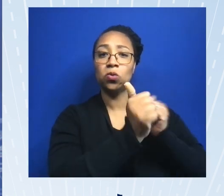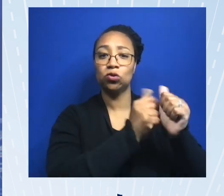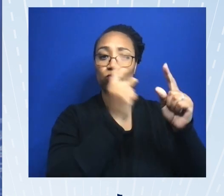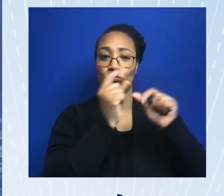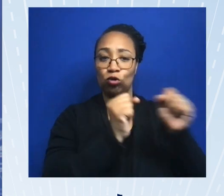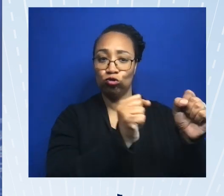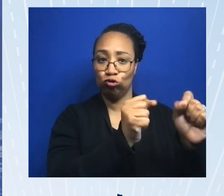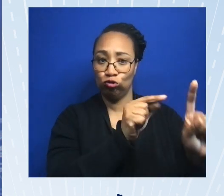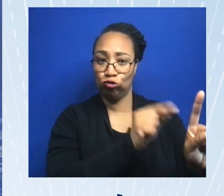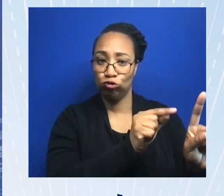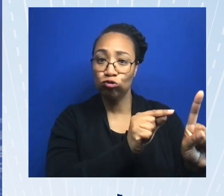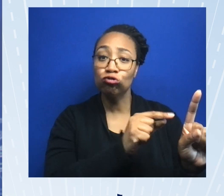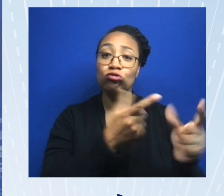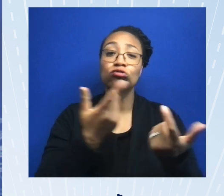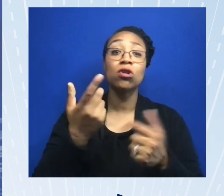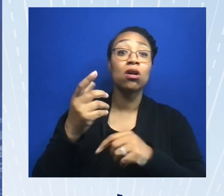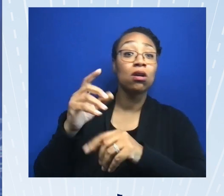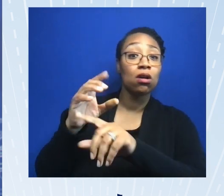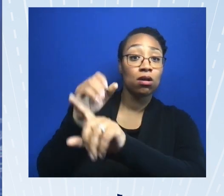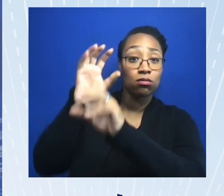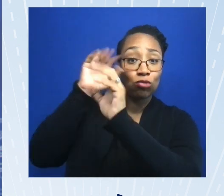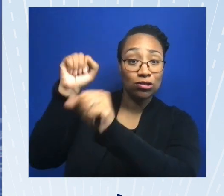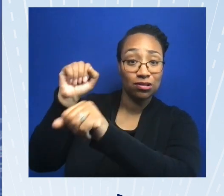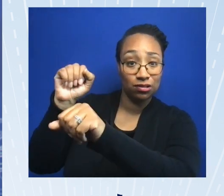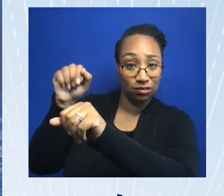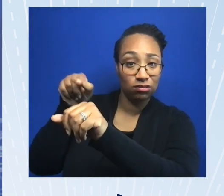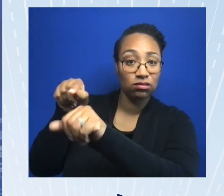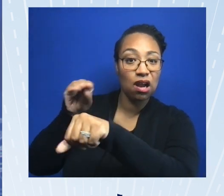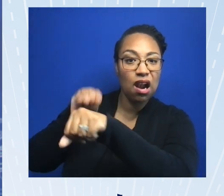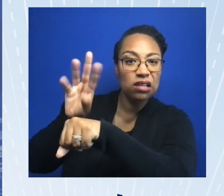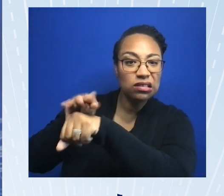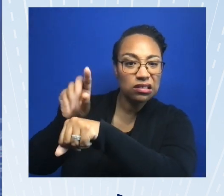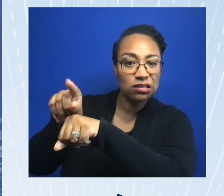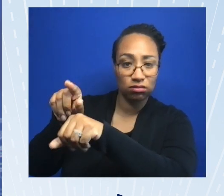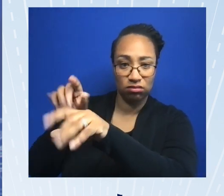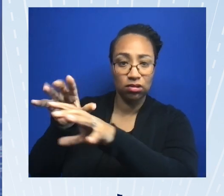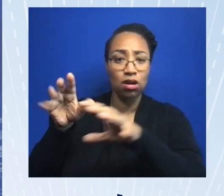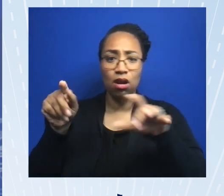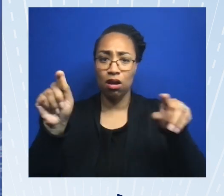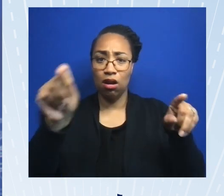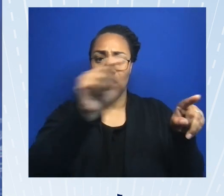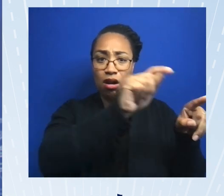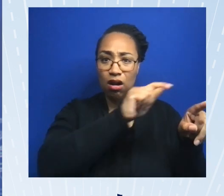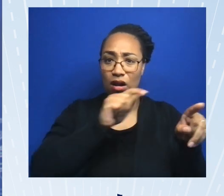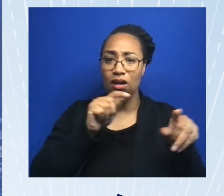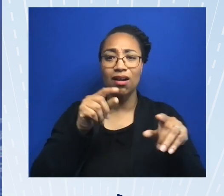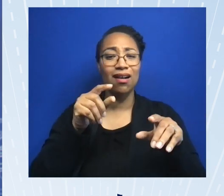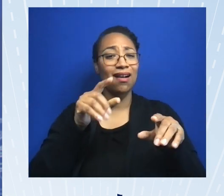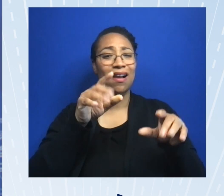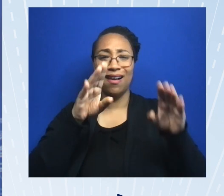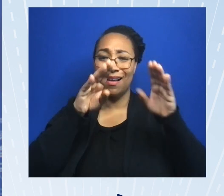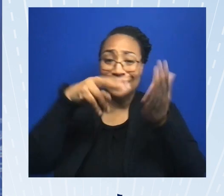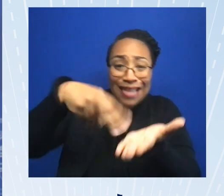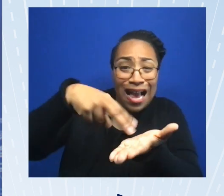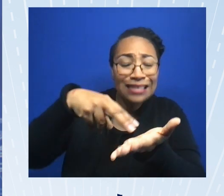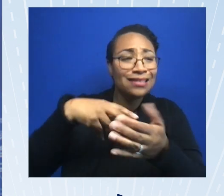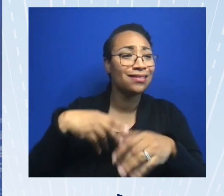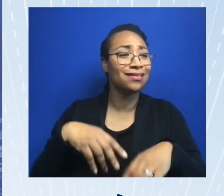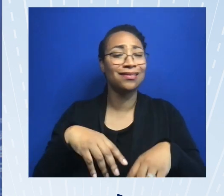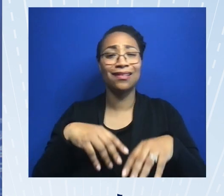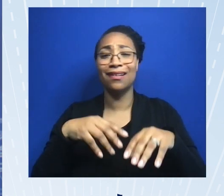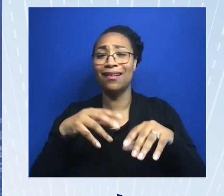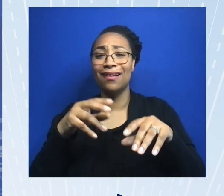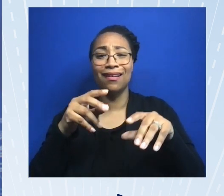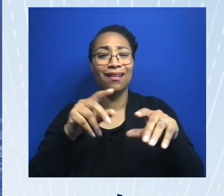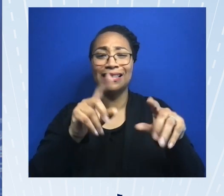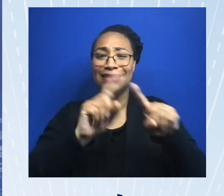activities like sports, fitness, dance, cooking, and volunteering can build community solidarity to counter